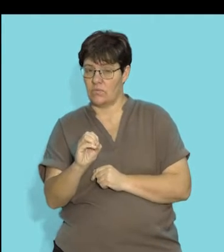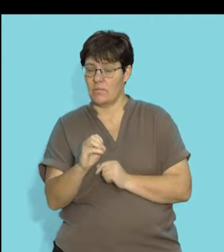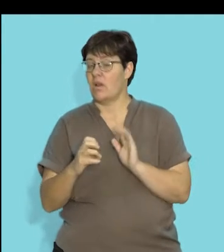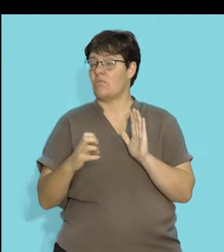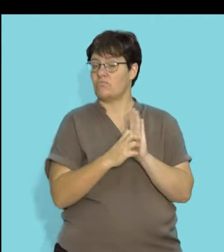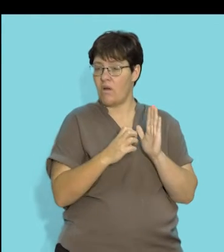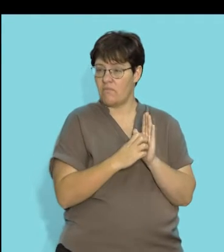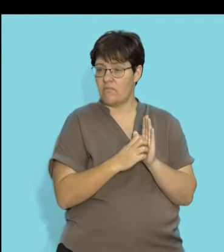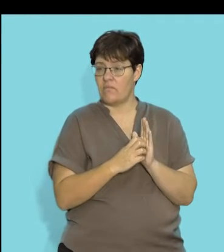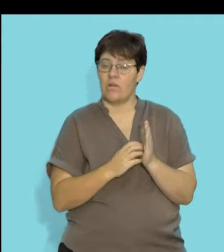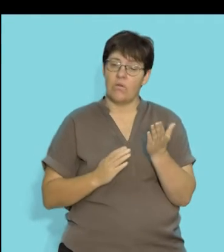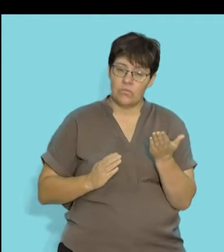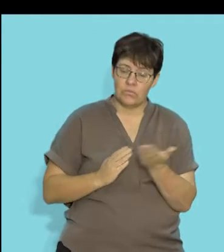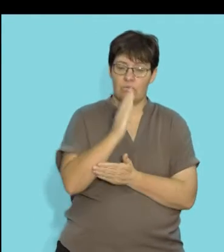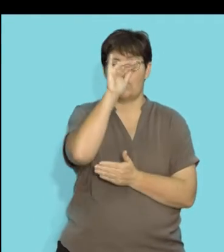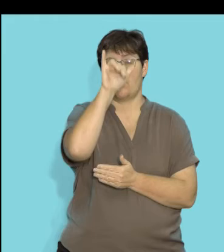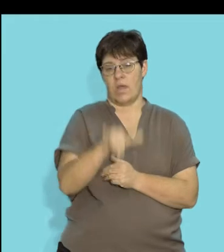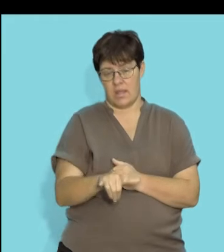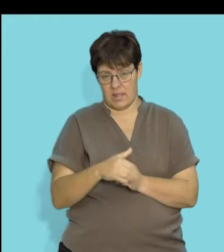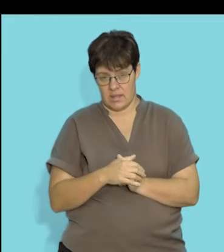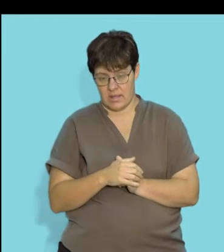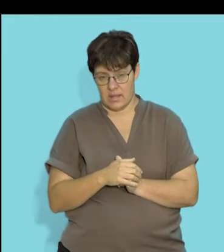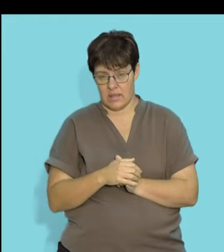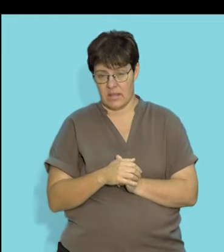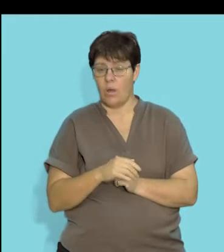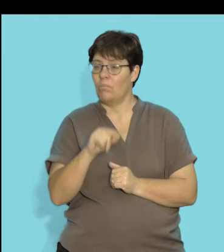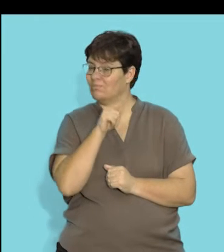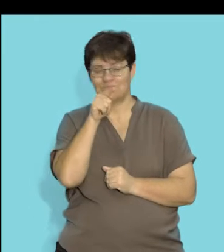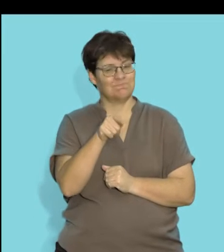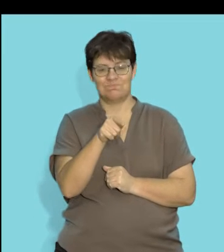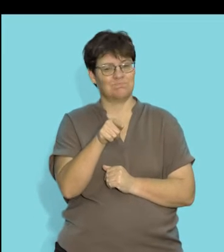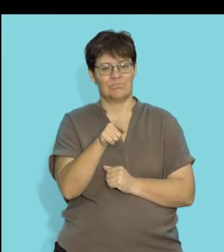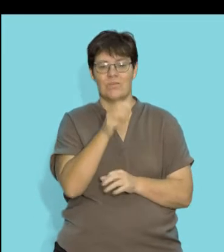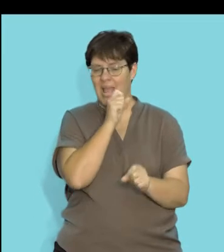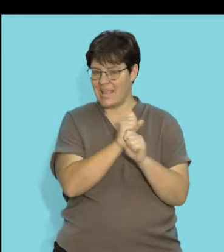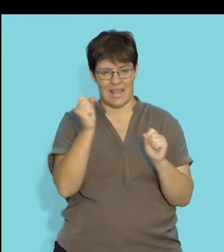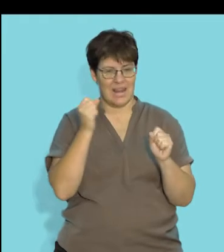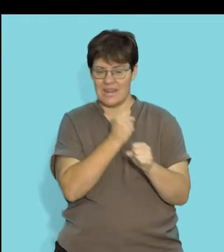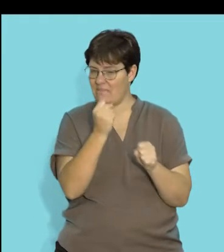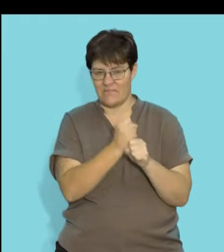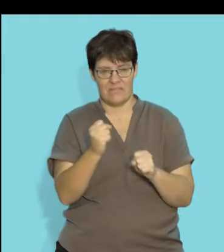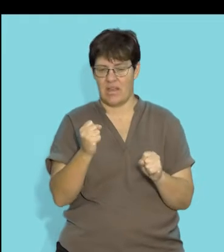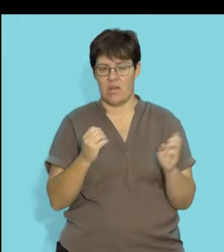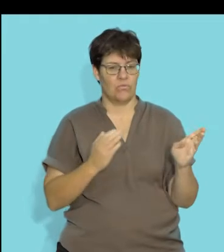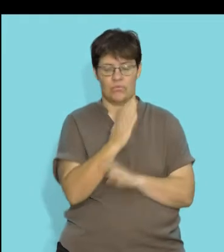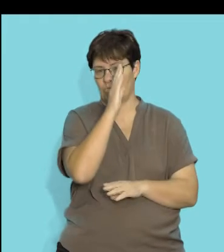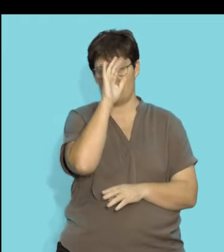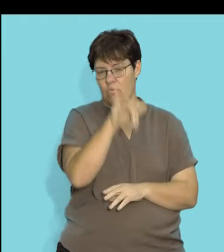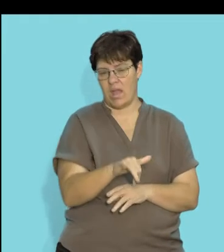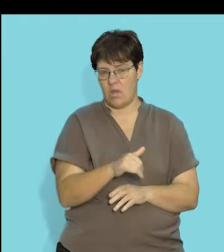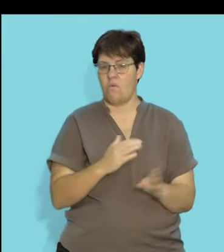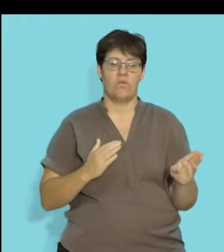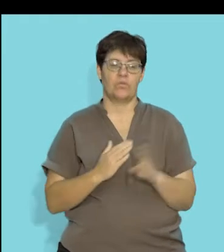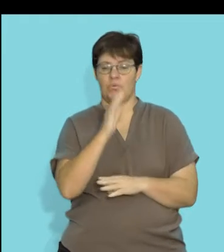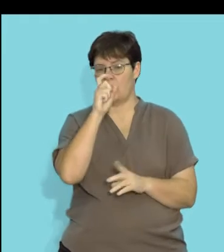means that the graph is crossing through the y-axis. But with this one, as we said, x cannot